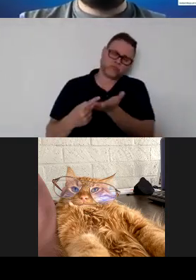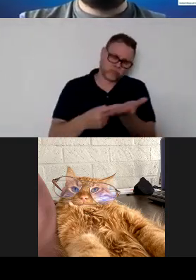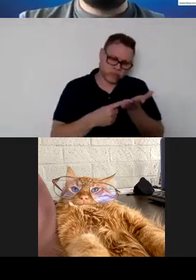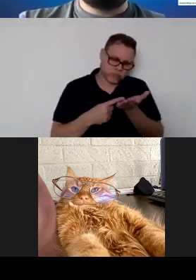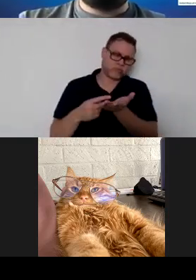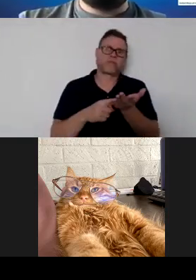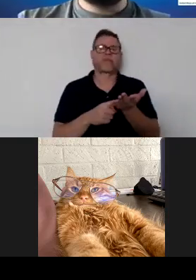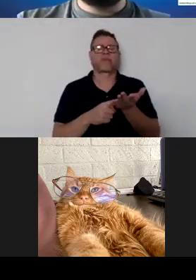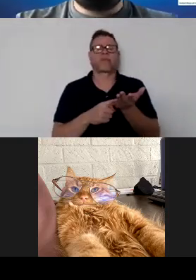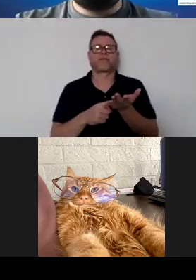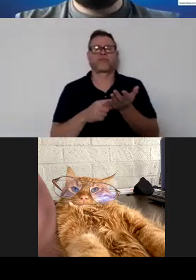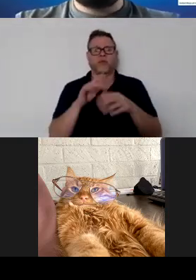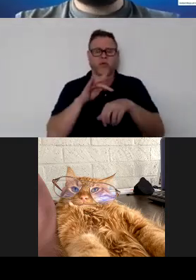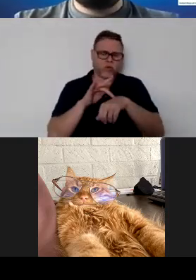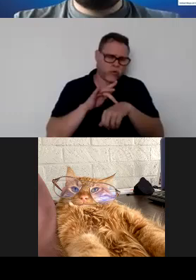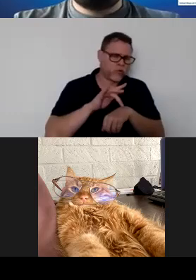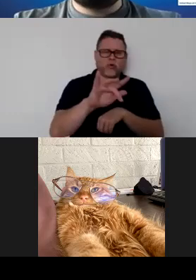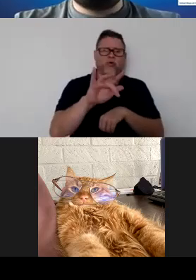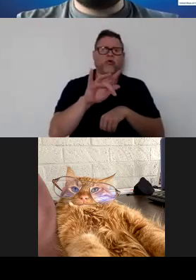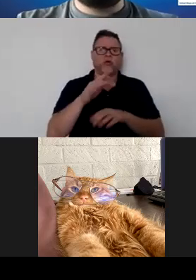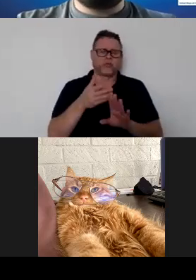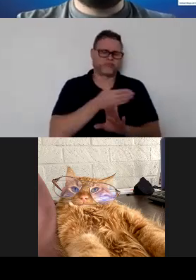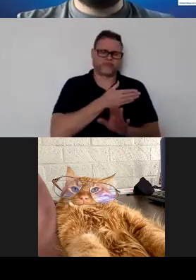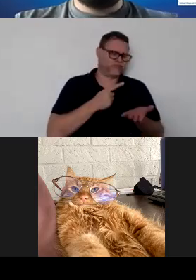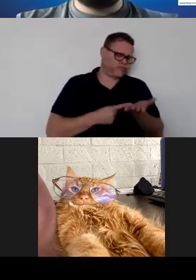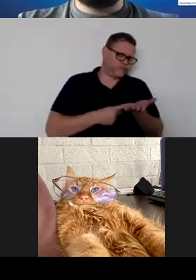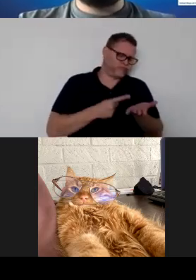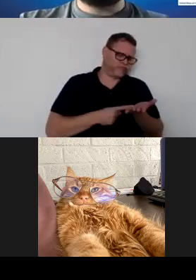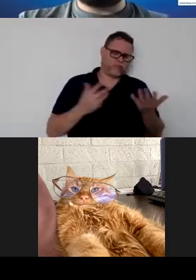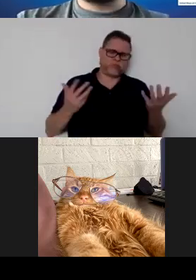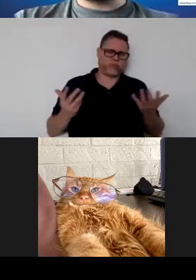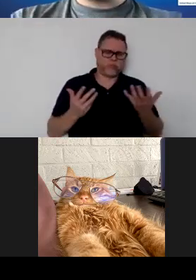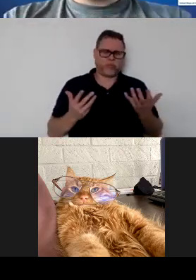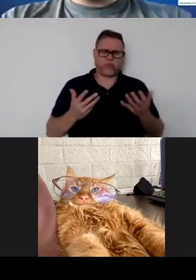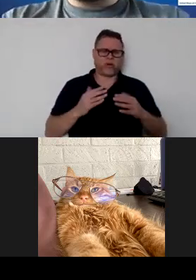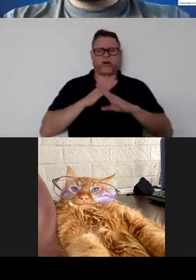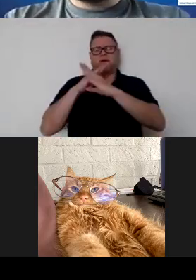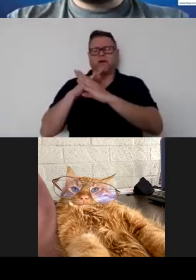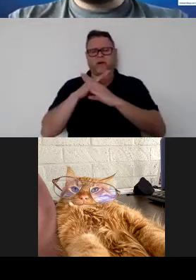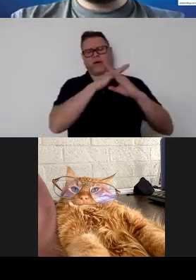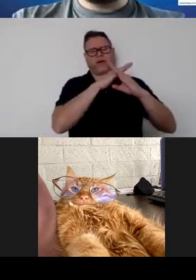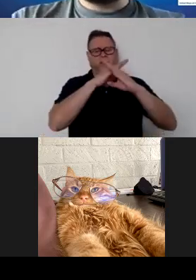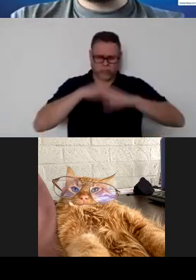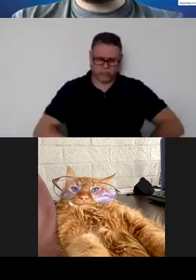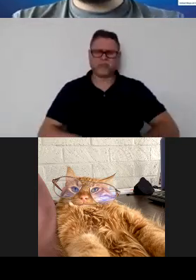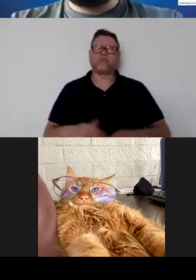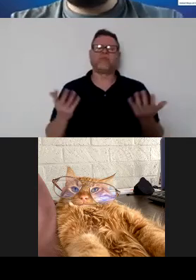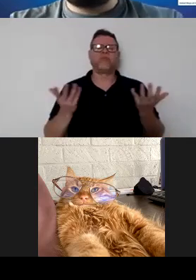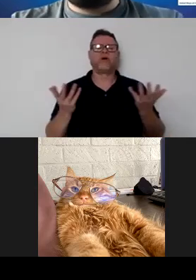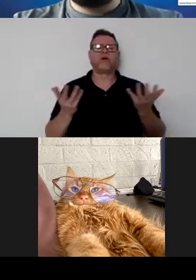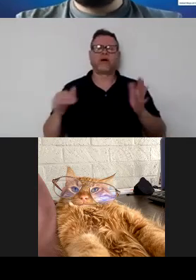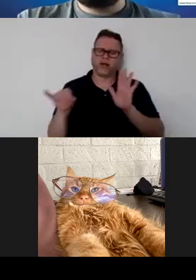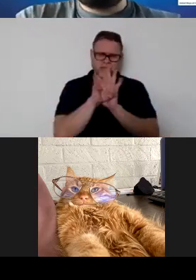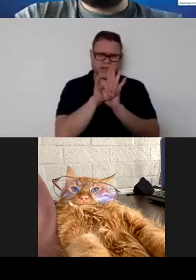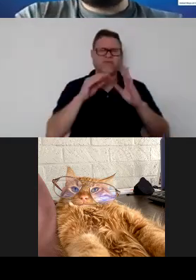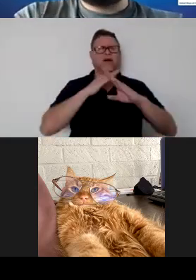those very early on preliminary discussions of, well, what obstacles were removed, right? What obstacles were